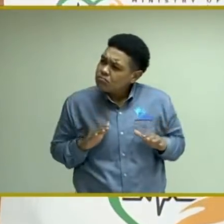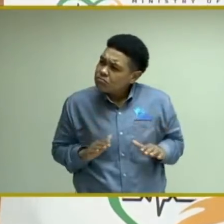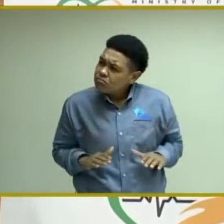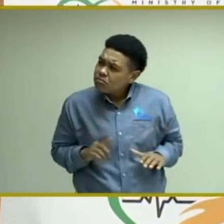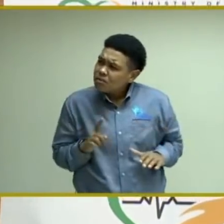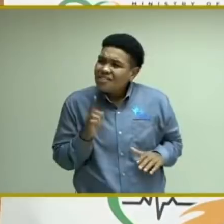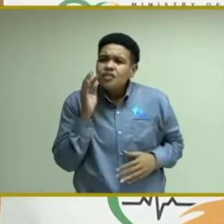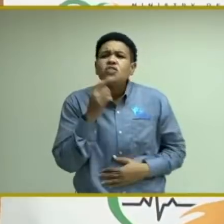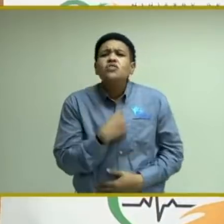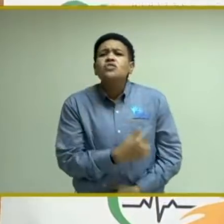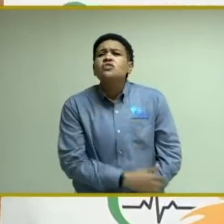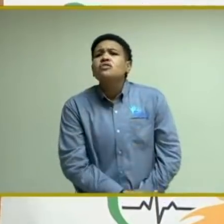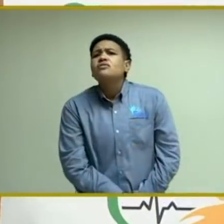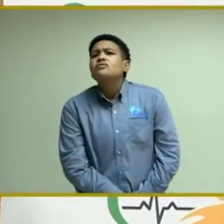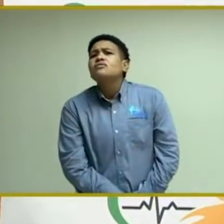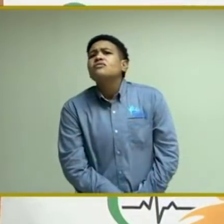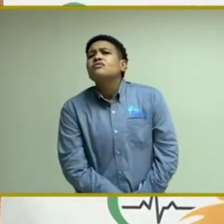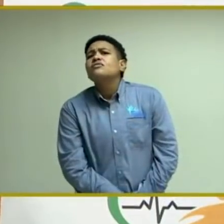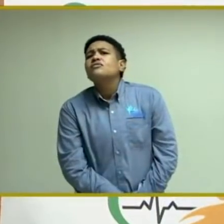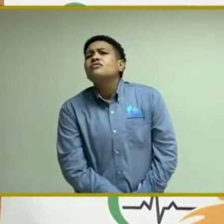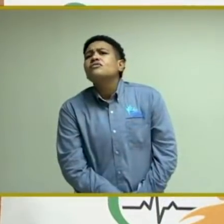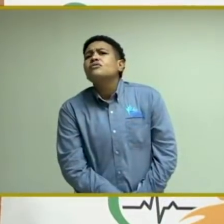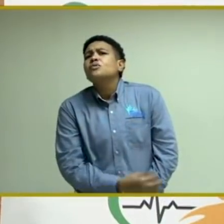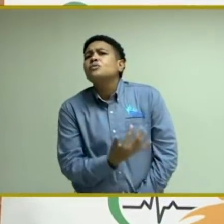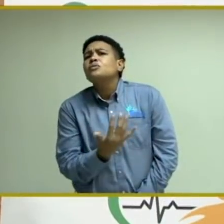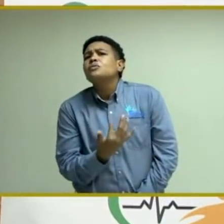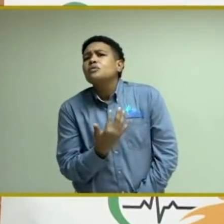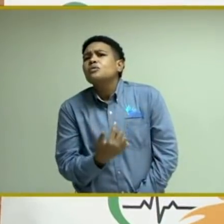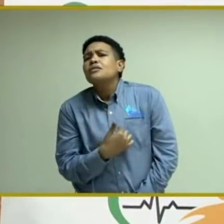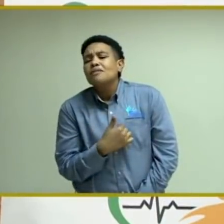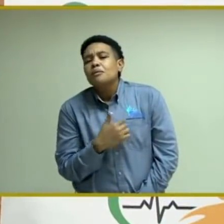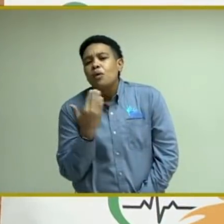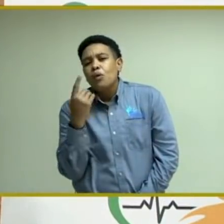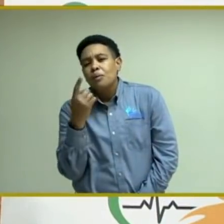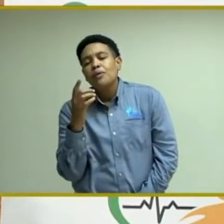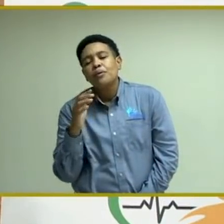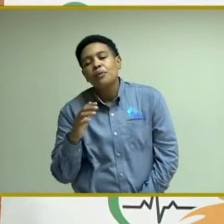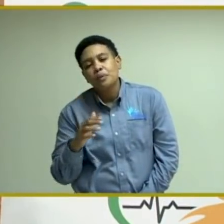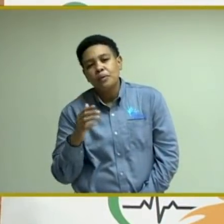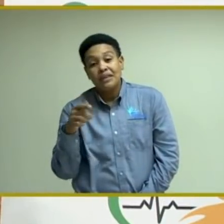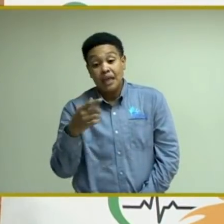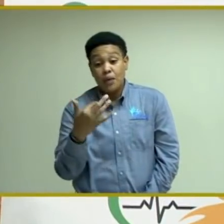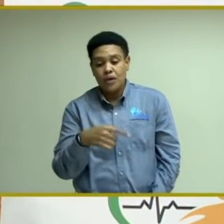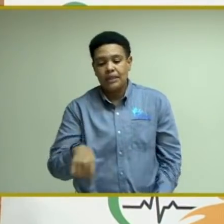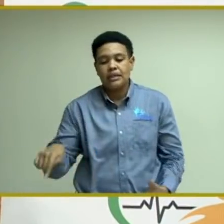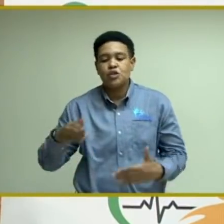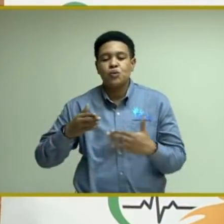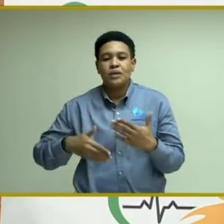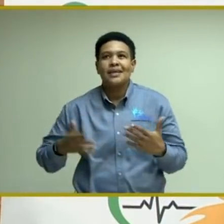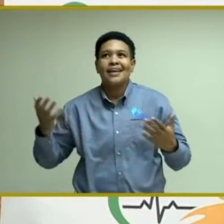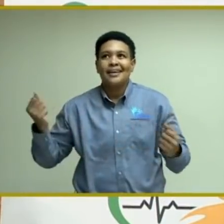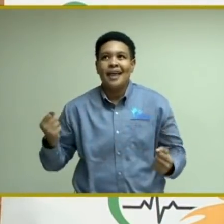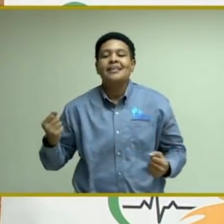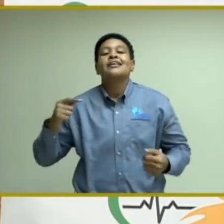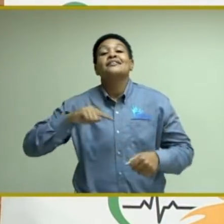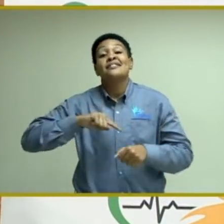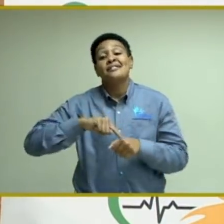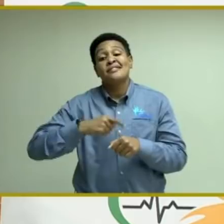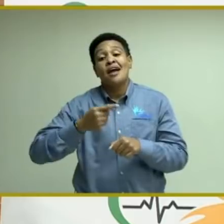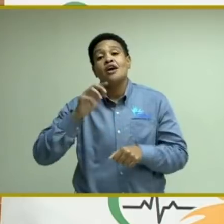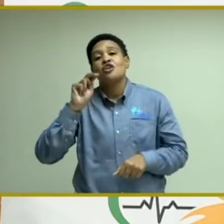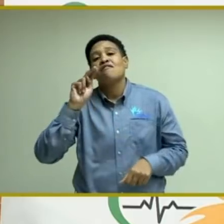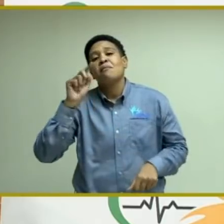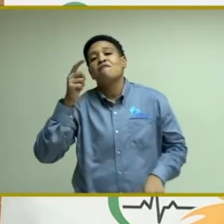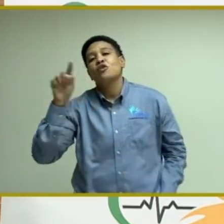Jamaicans waiting on the second dose will have. That wait will end going into this weekend, and starting next week we will begin